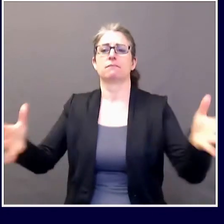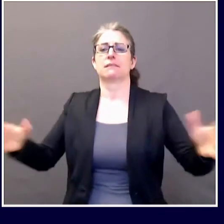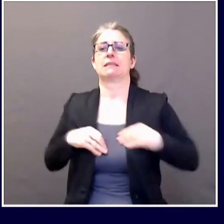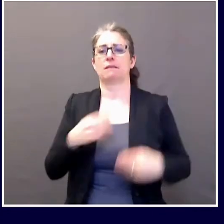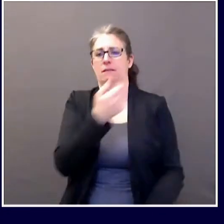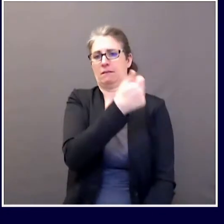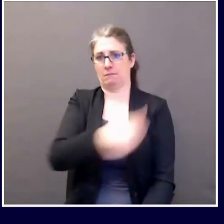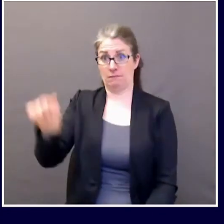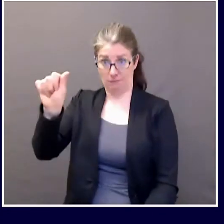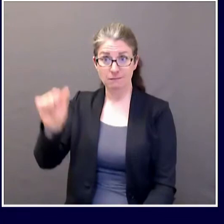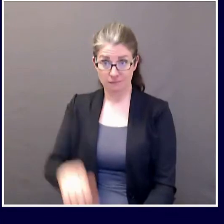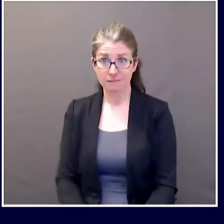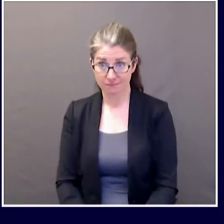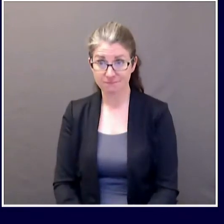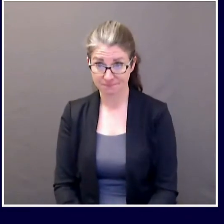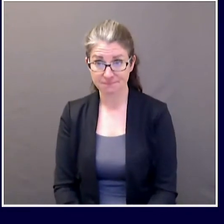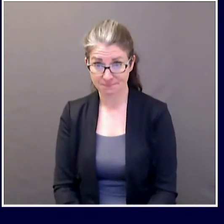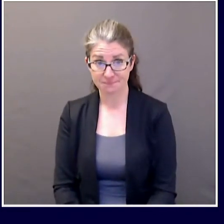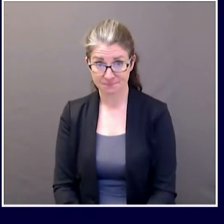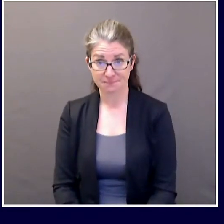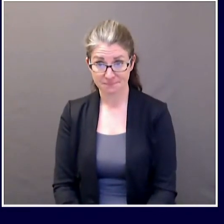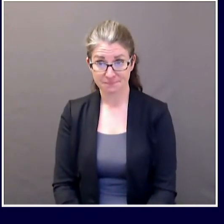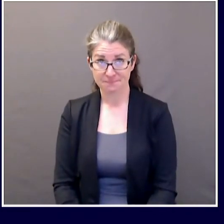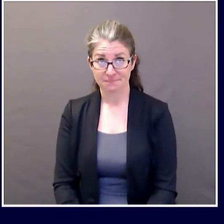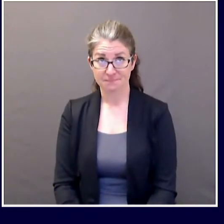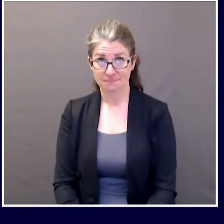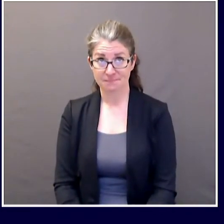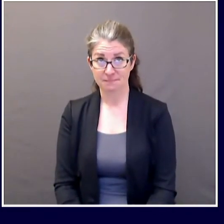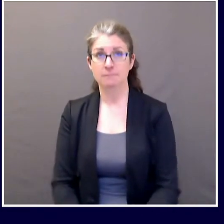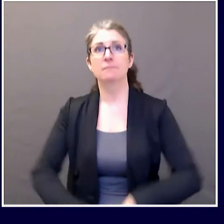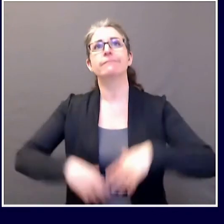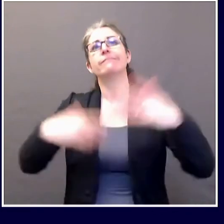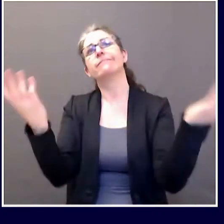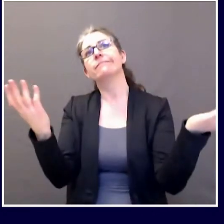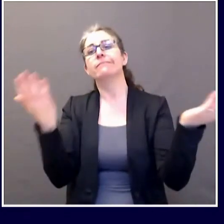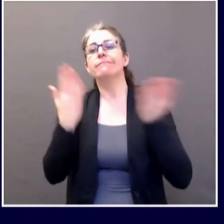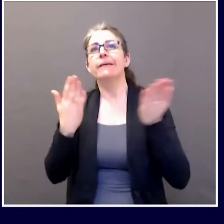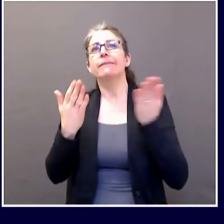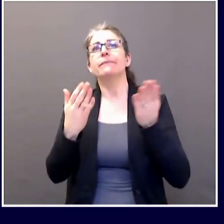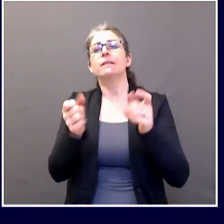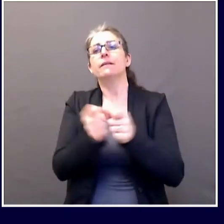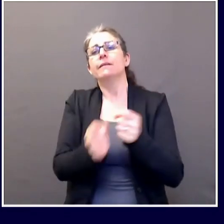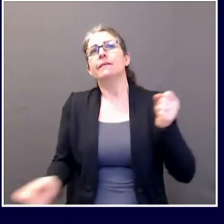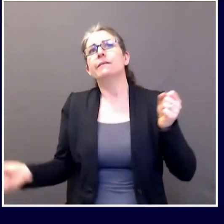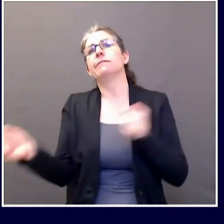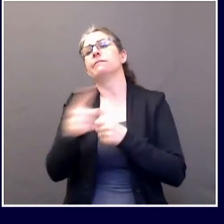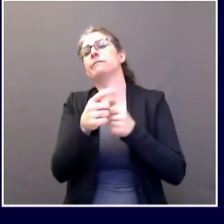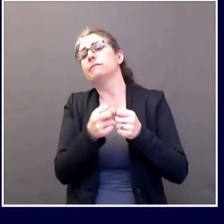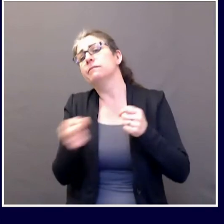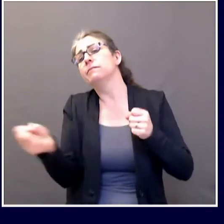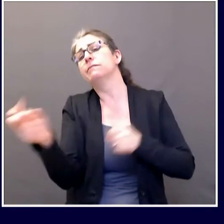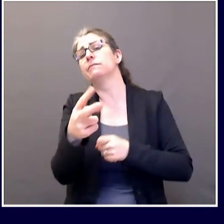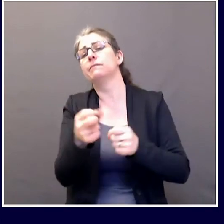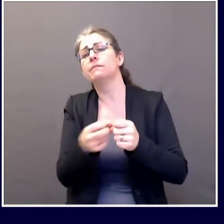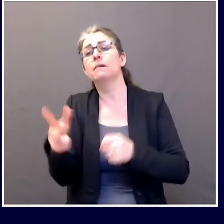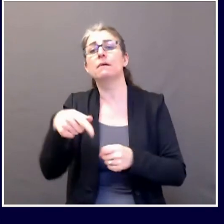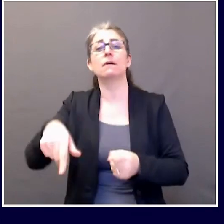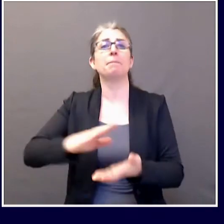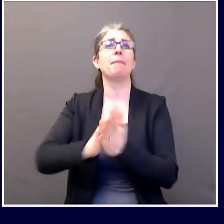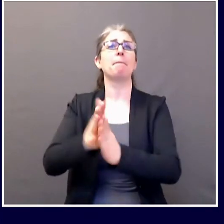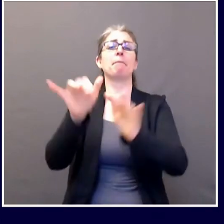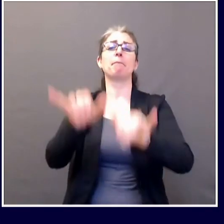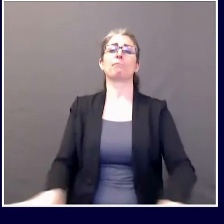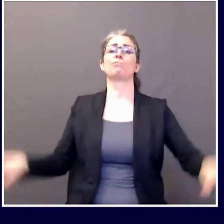vaccine. There may be a time in the future where these differences matter. But right now, for where we are in the